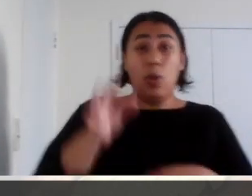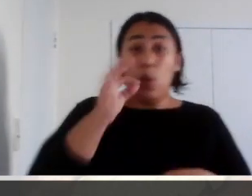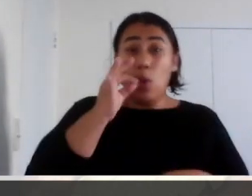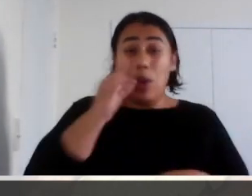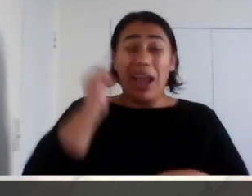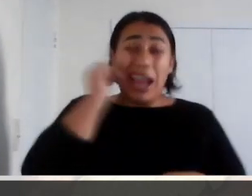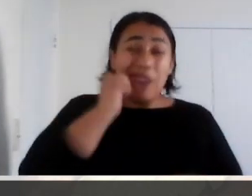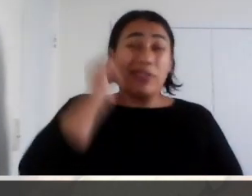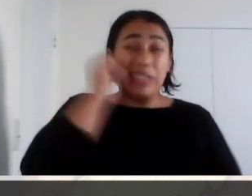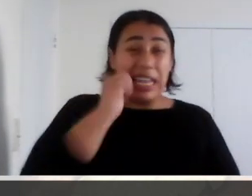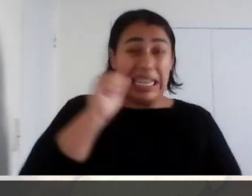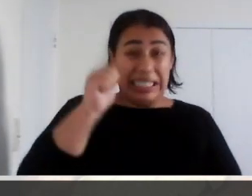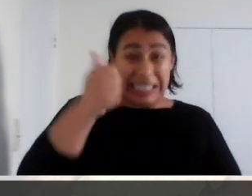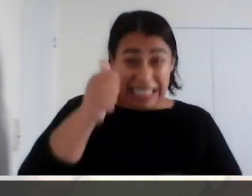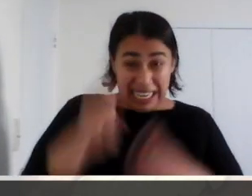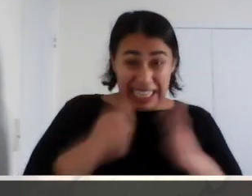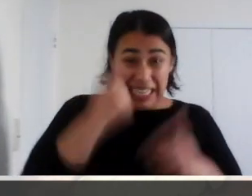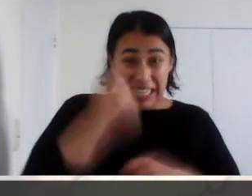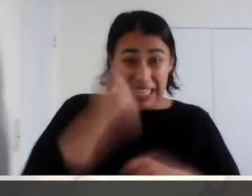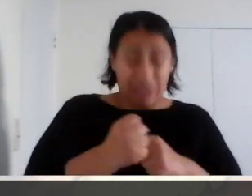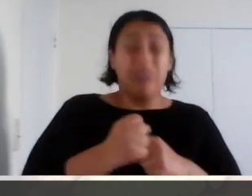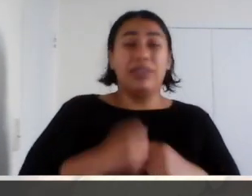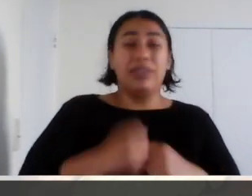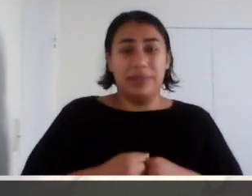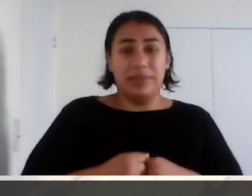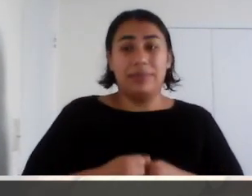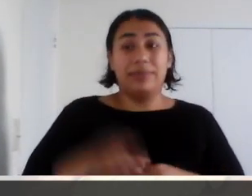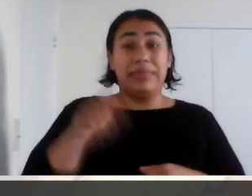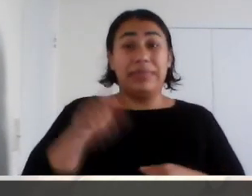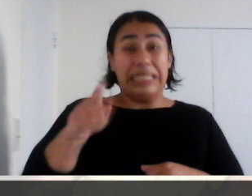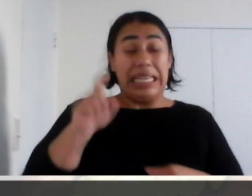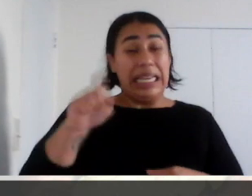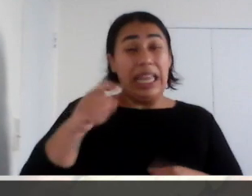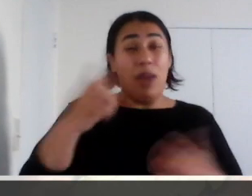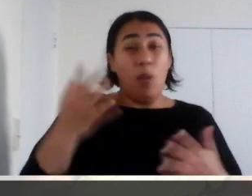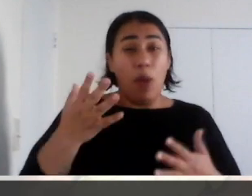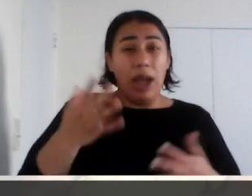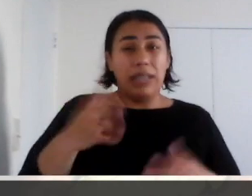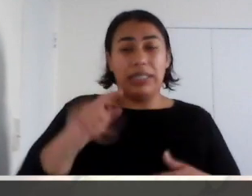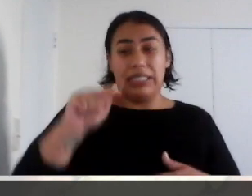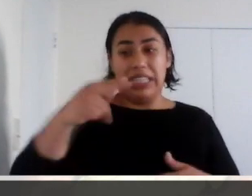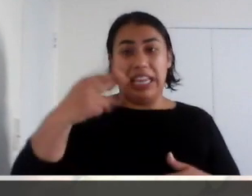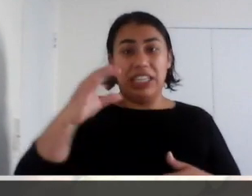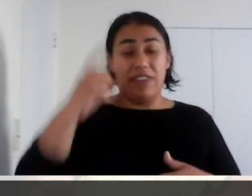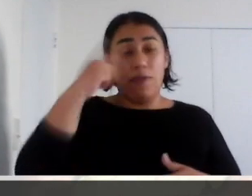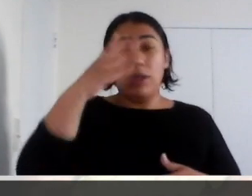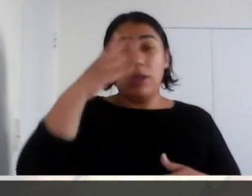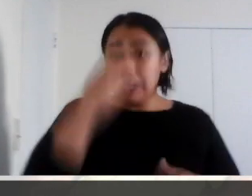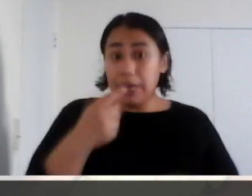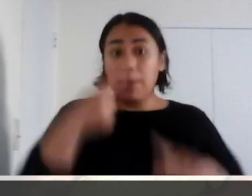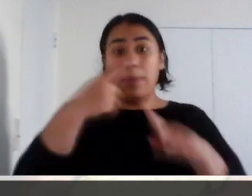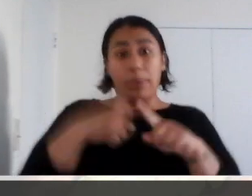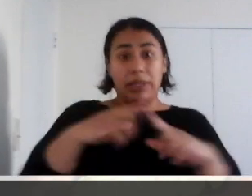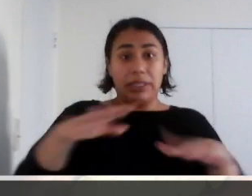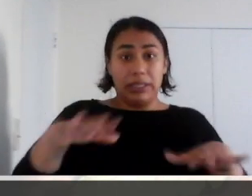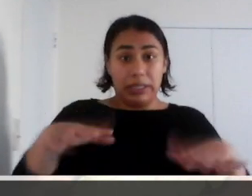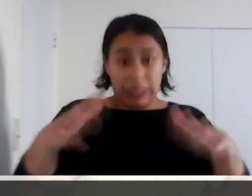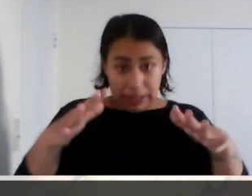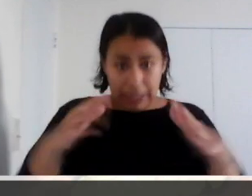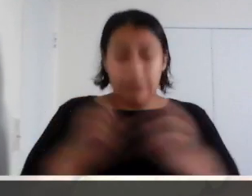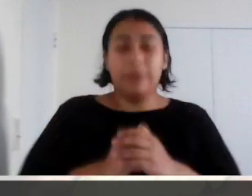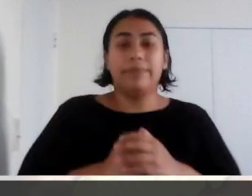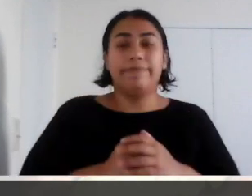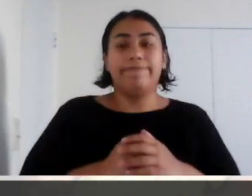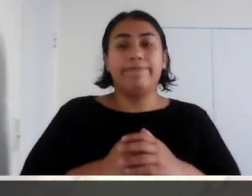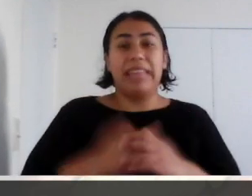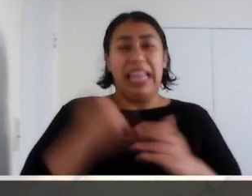study of a 30-year-old male that had been using recreational cannabis for 10 plus years